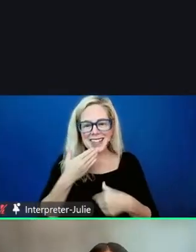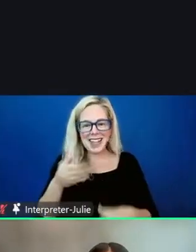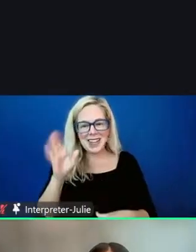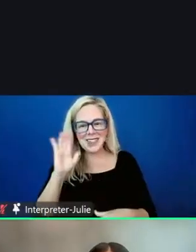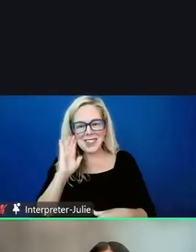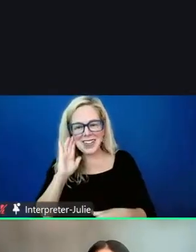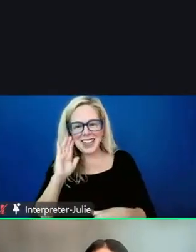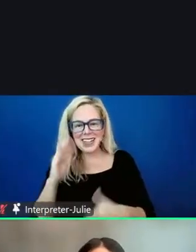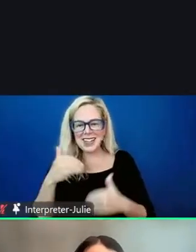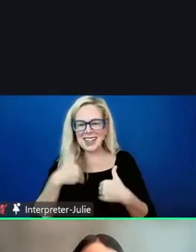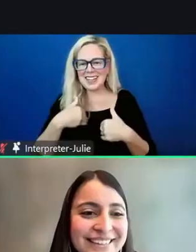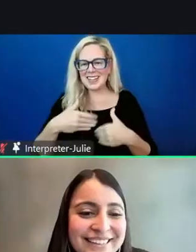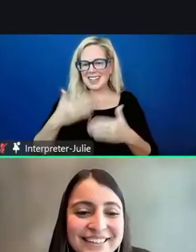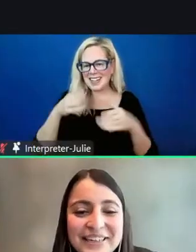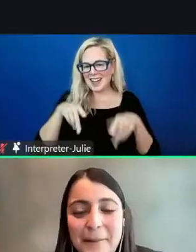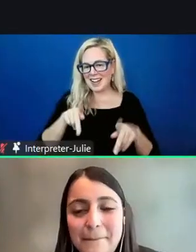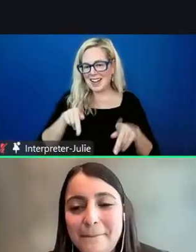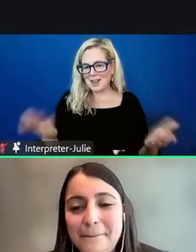and allowing me to be here.